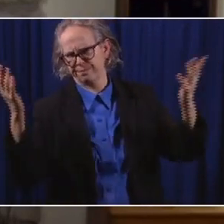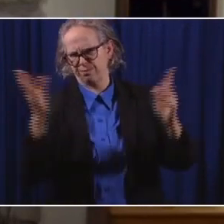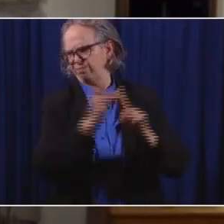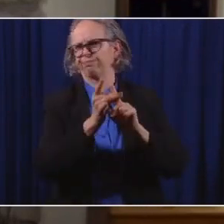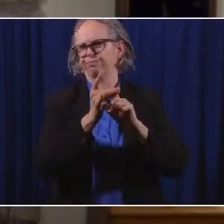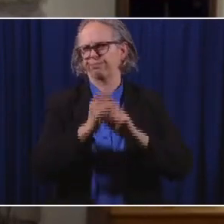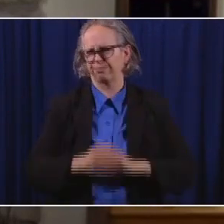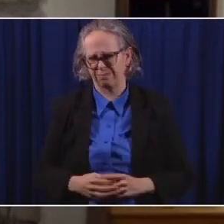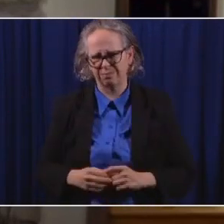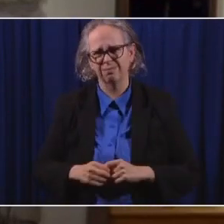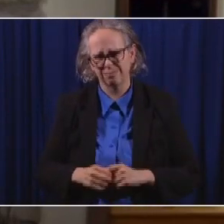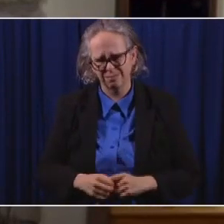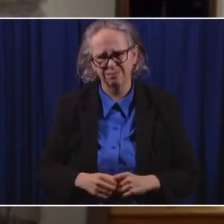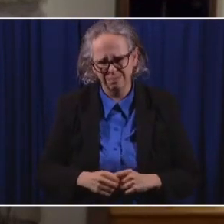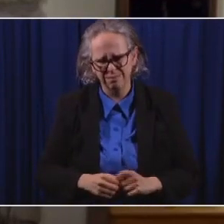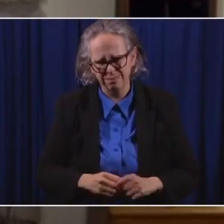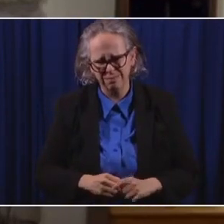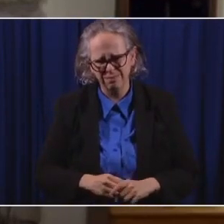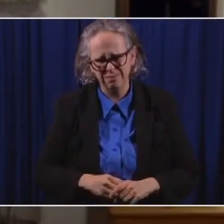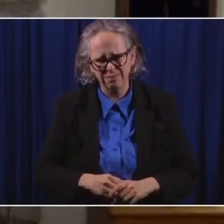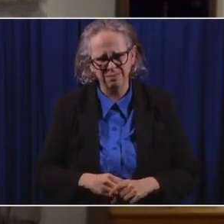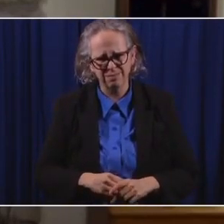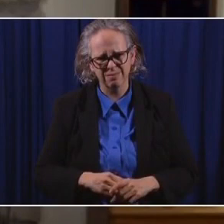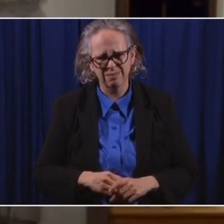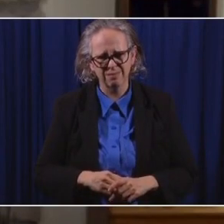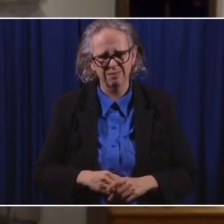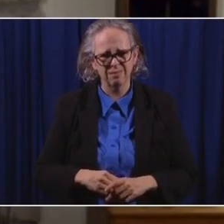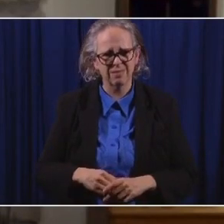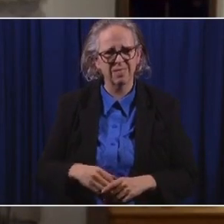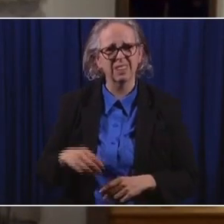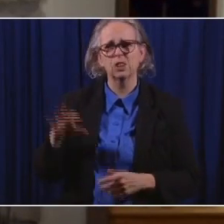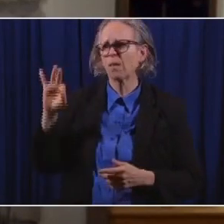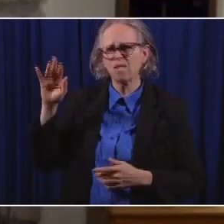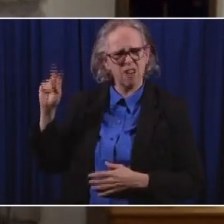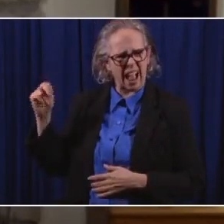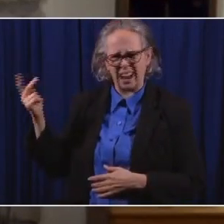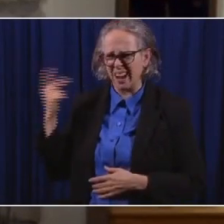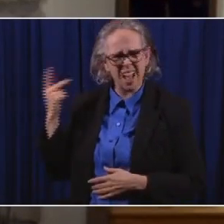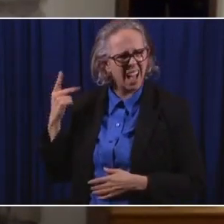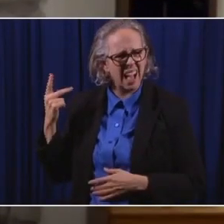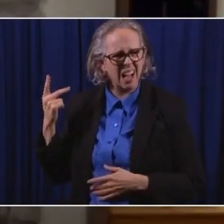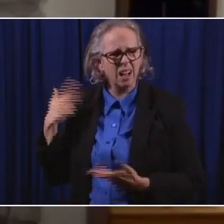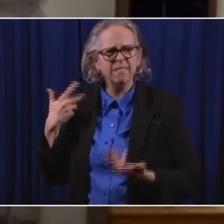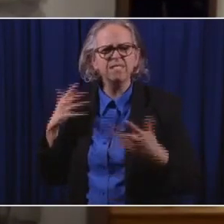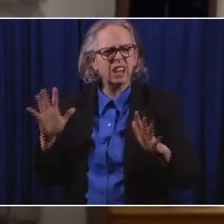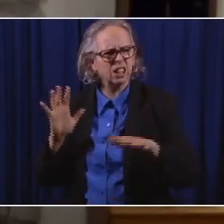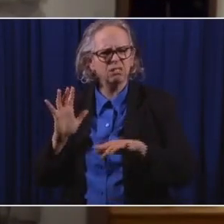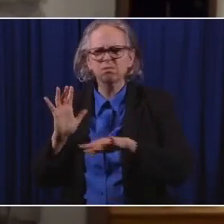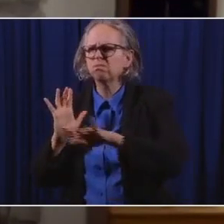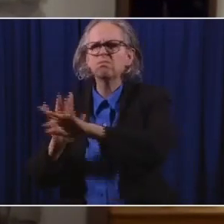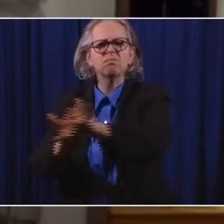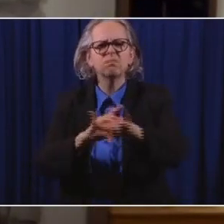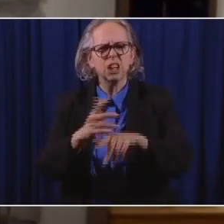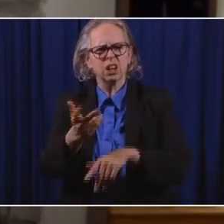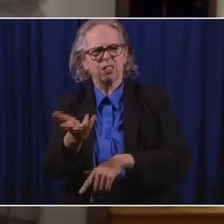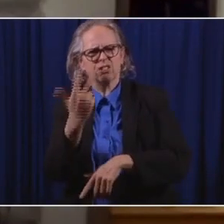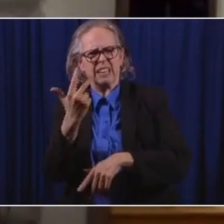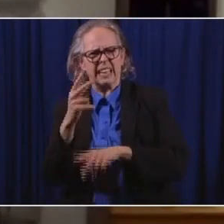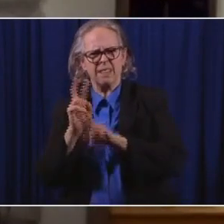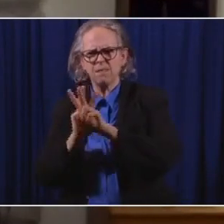Fran and I have been to 3 funerals that were safe. Certainly, as far as we could observe, everything was done